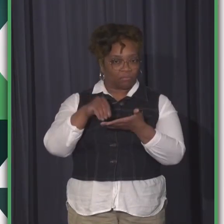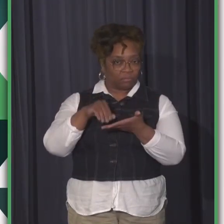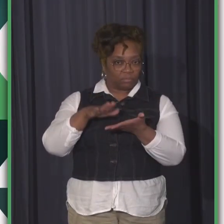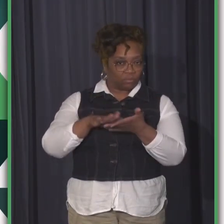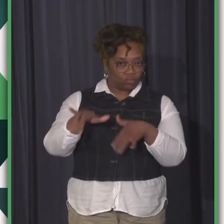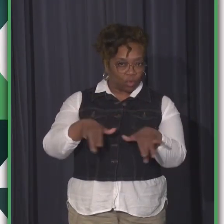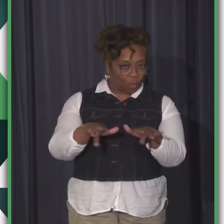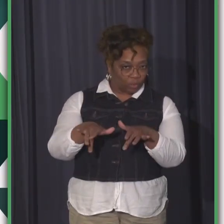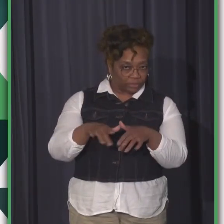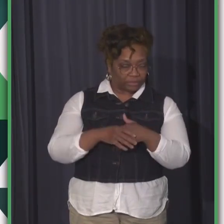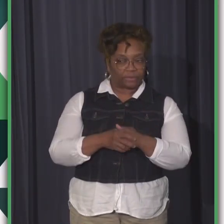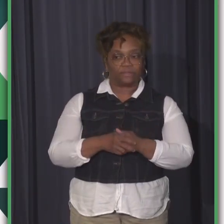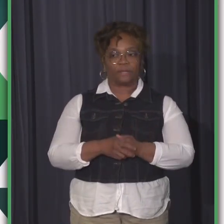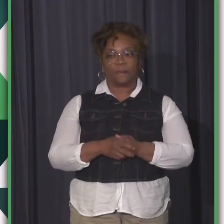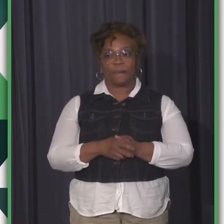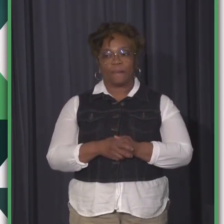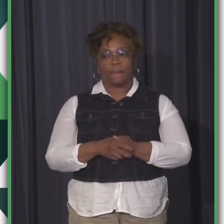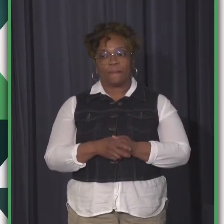Then